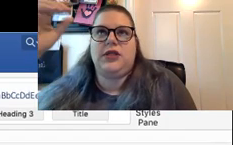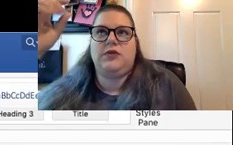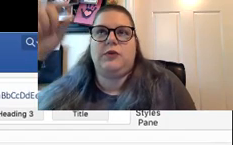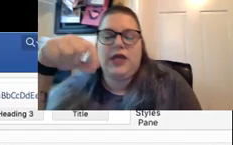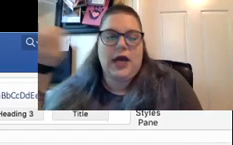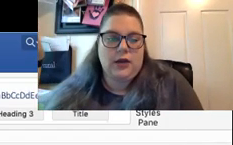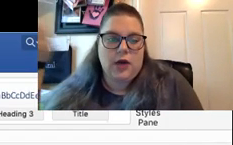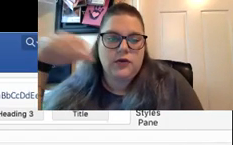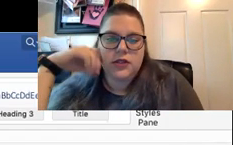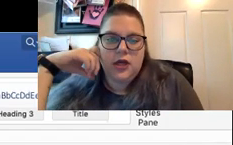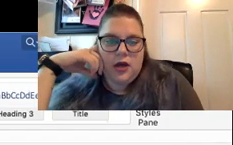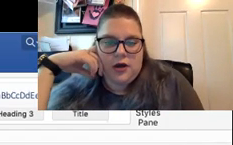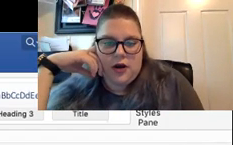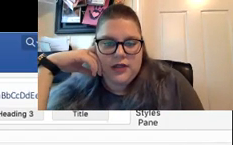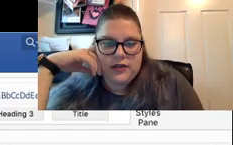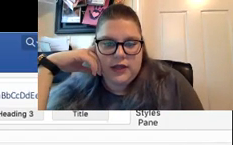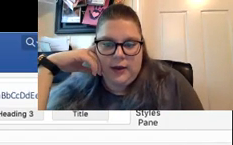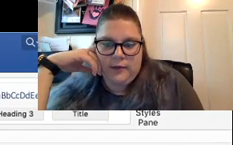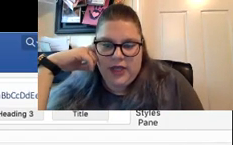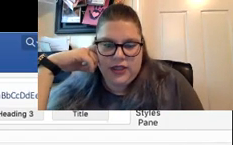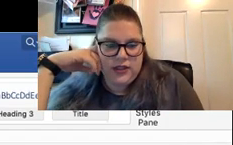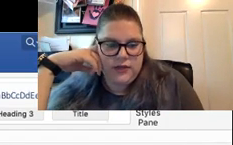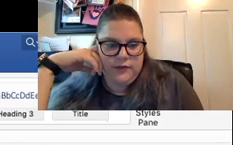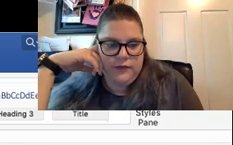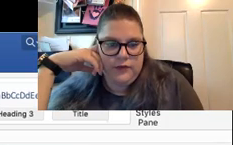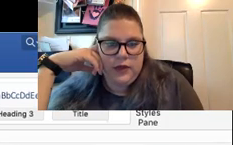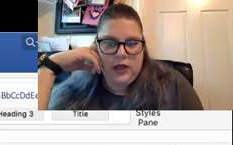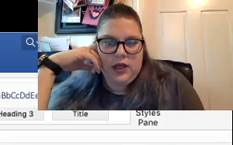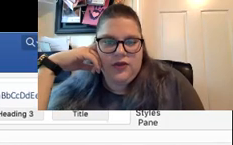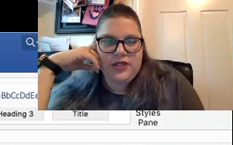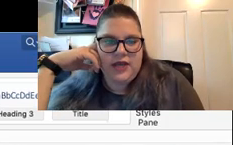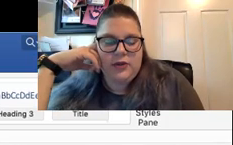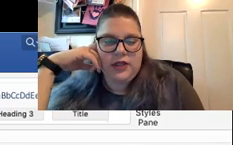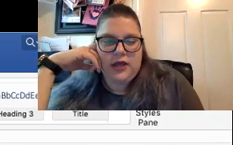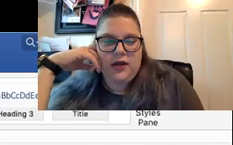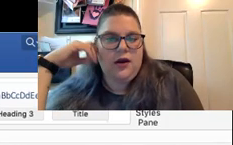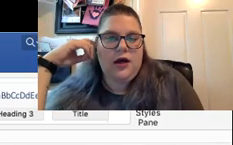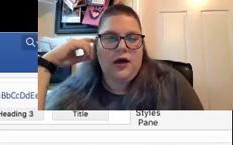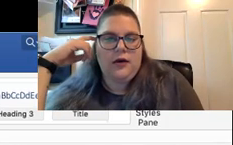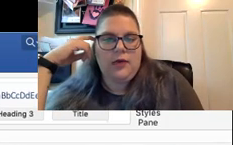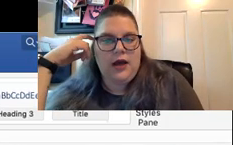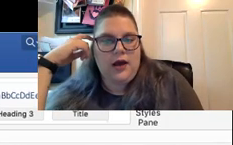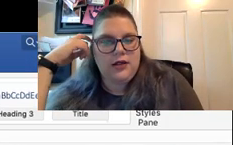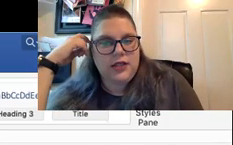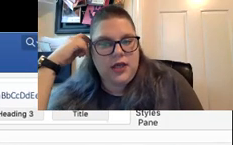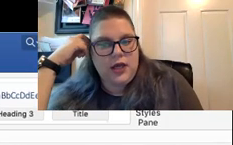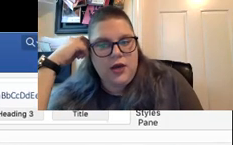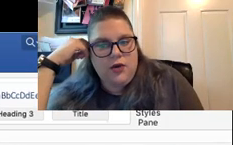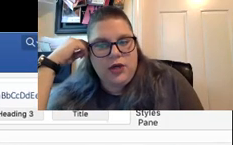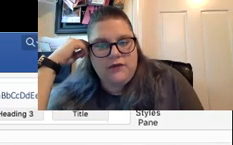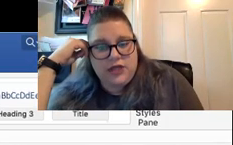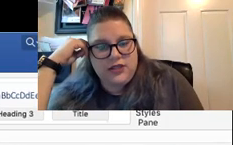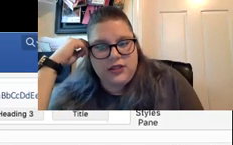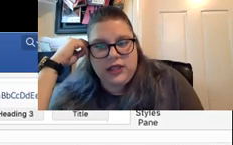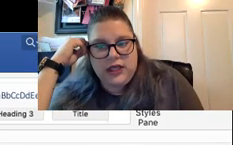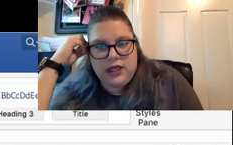which is repeat heading rows across pages. This table here, I honestly would